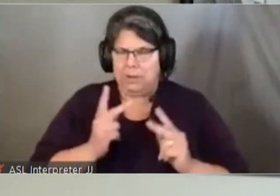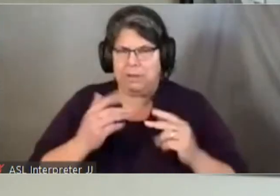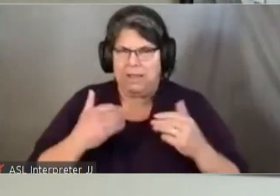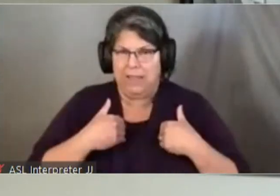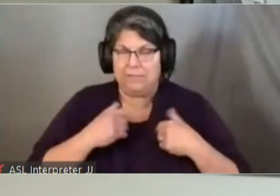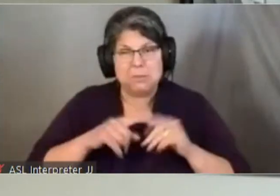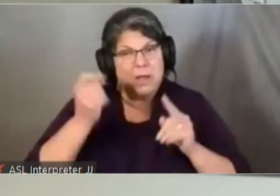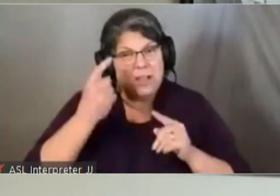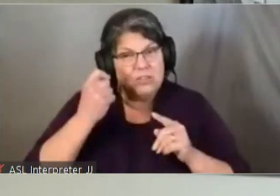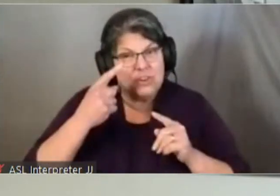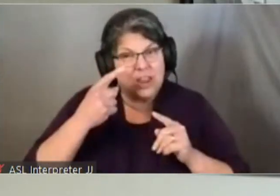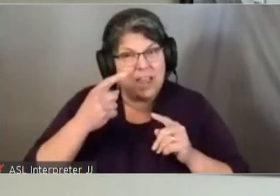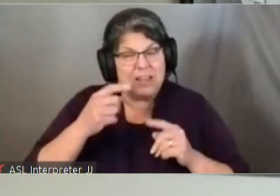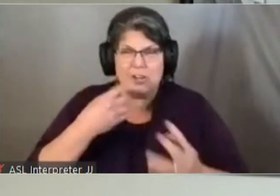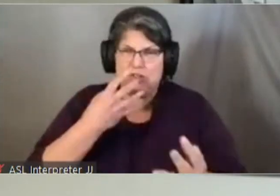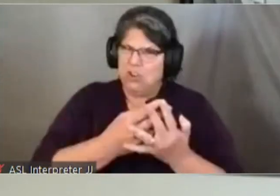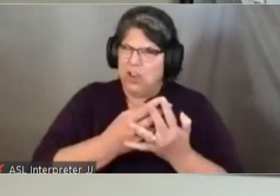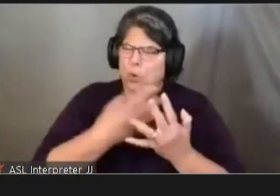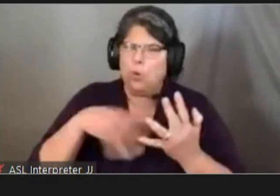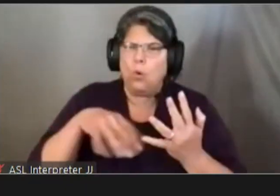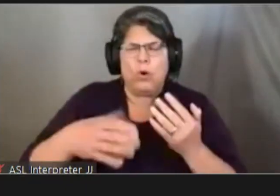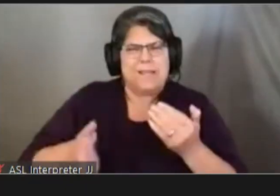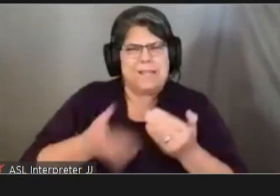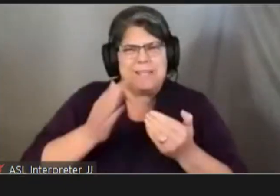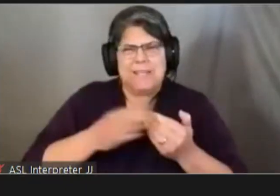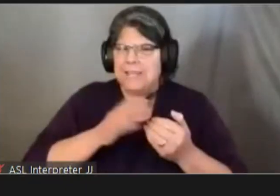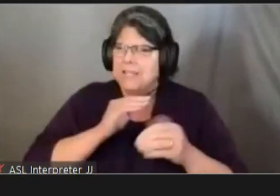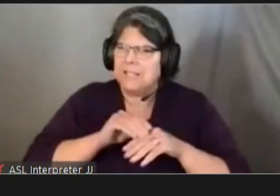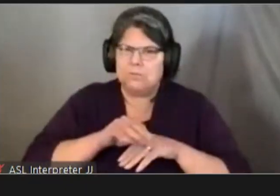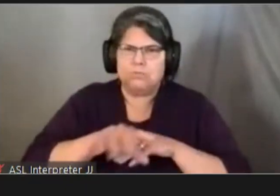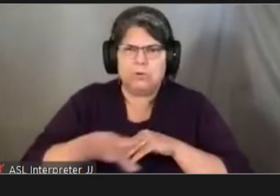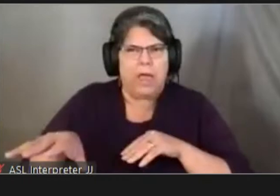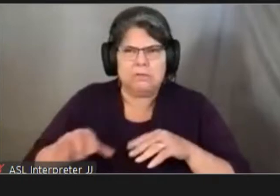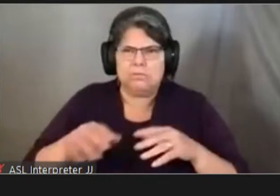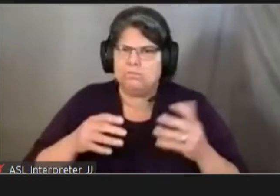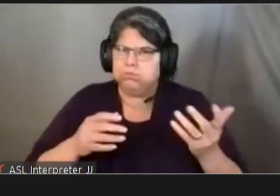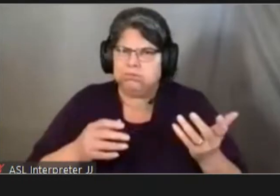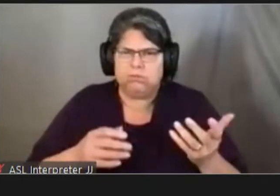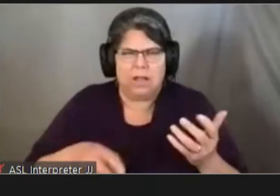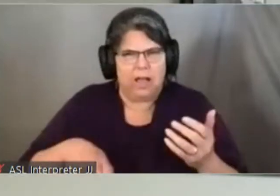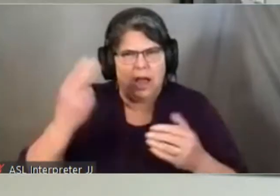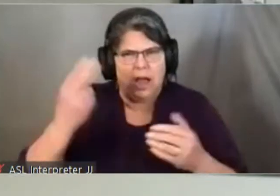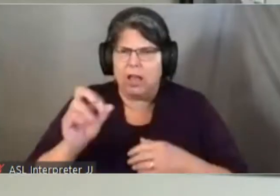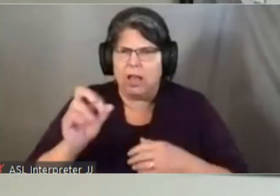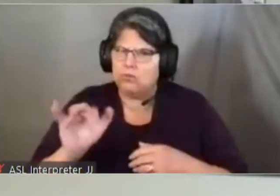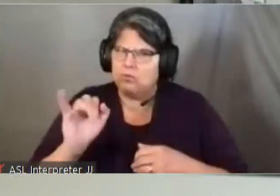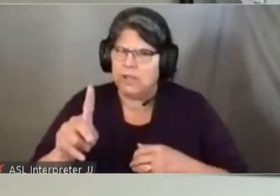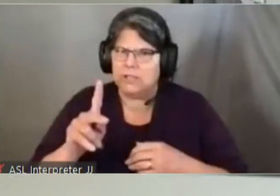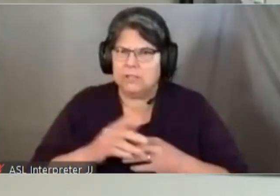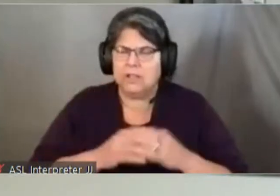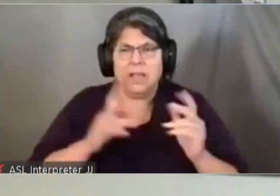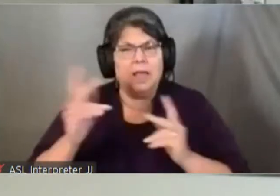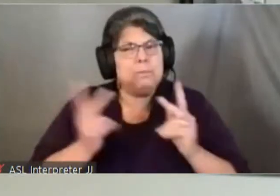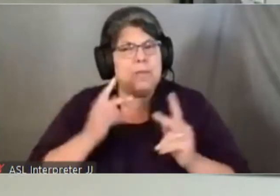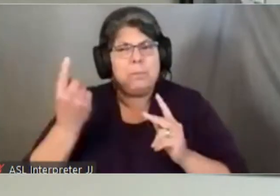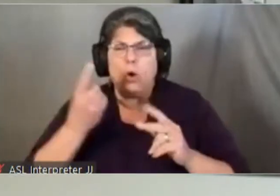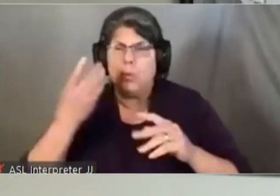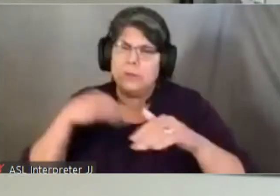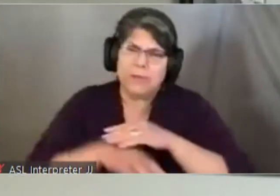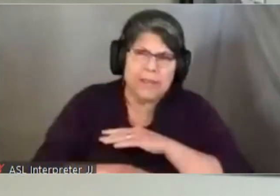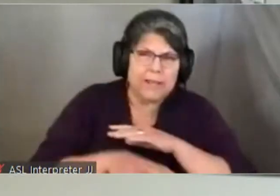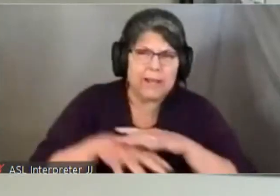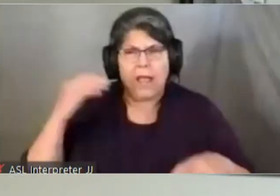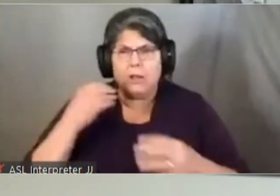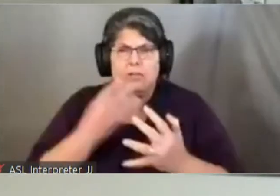high-risk congregate situation, and people are always coming into the jail. So as much as we try